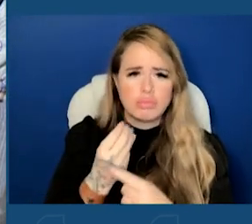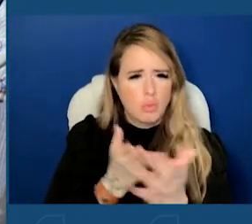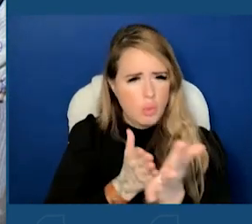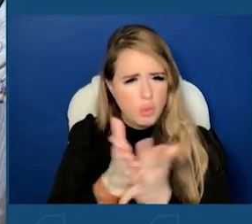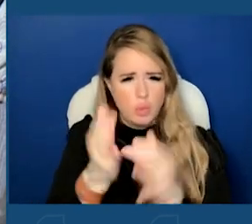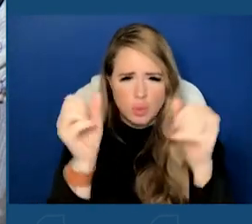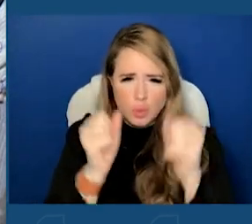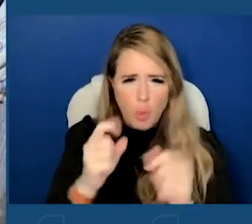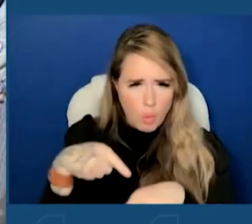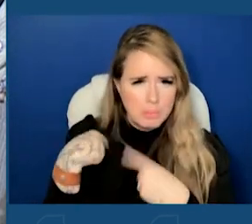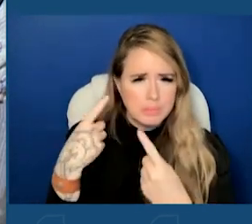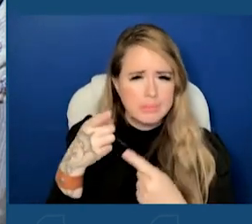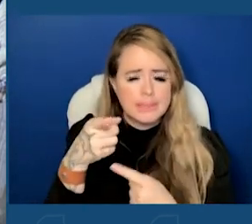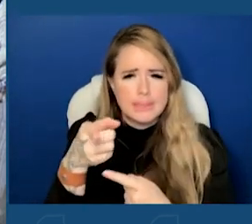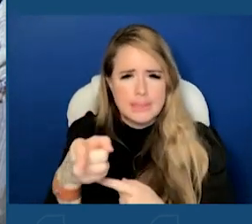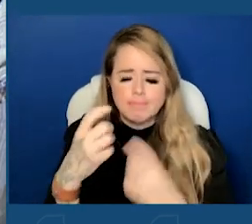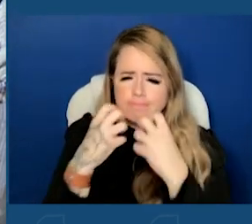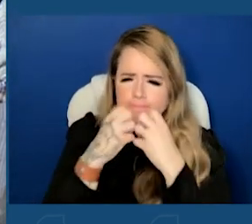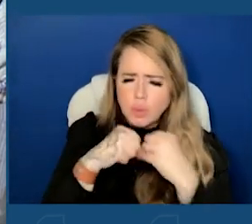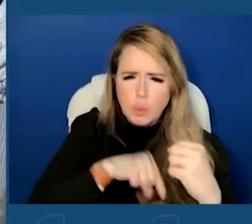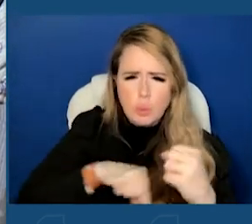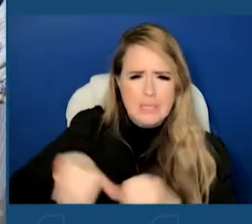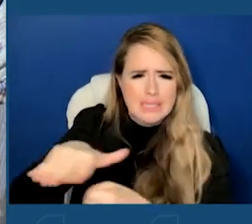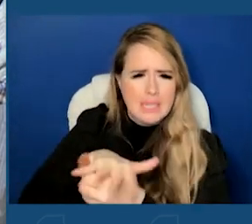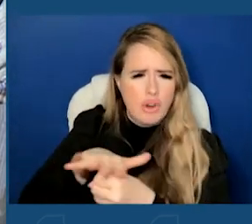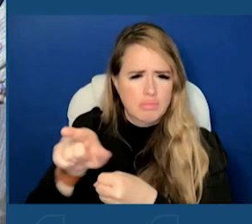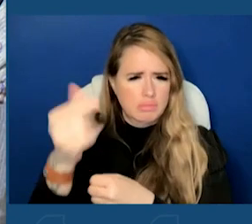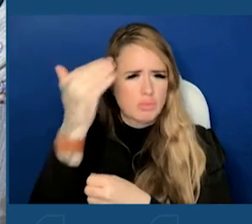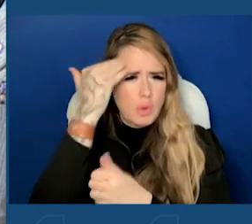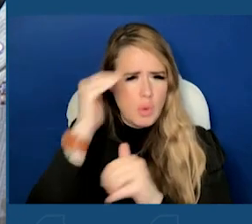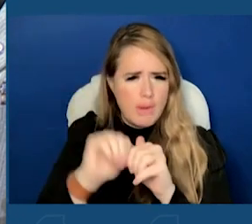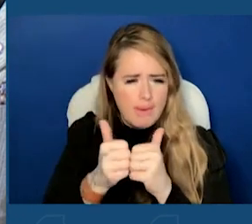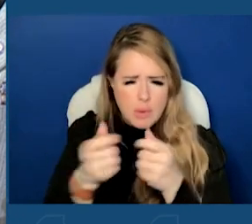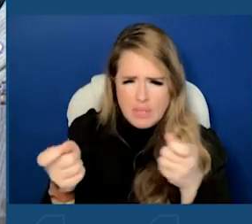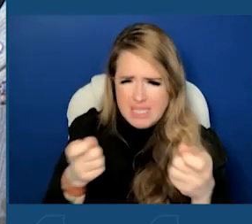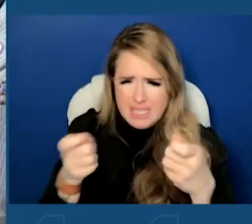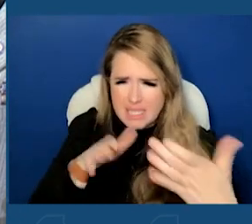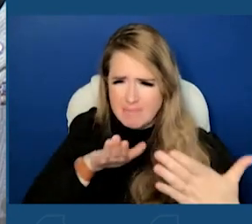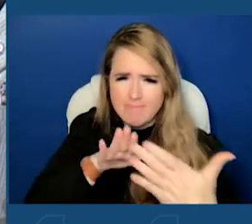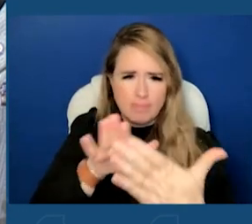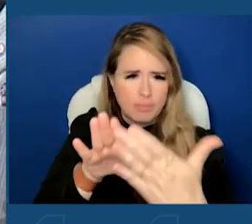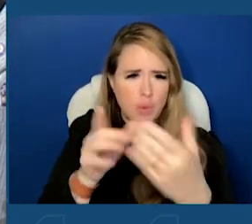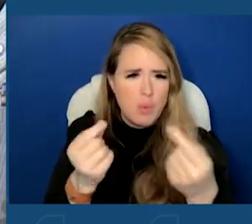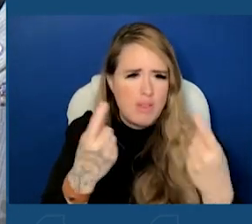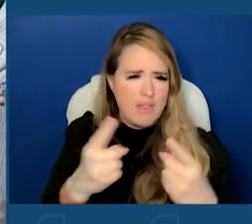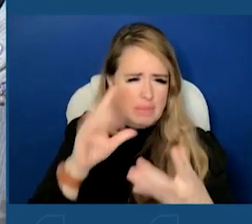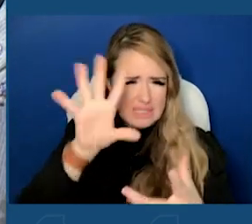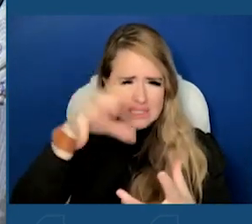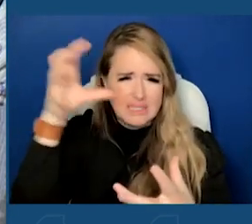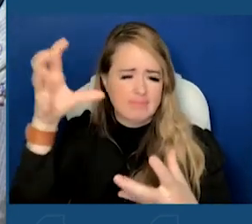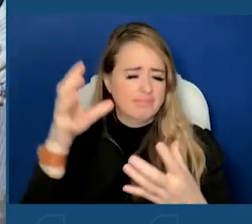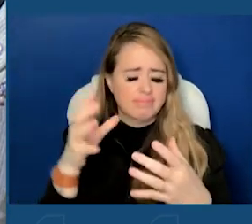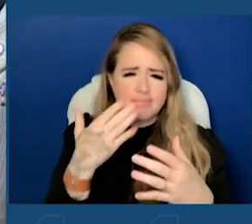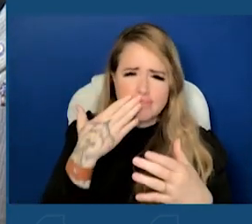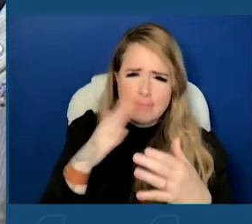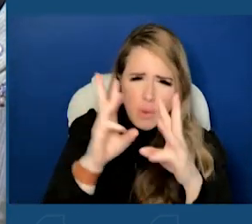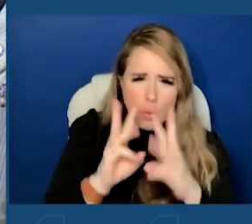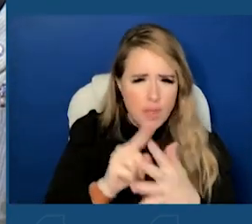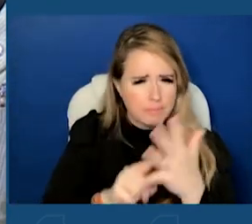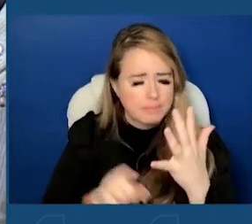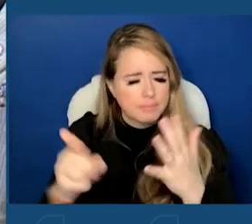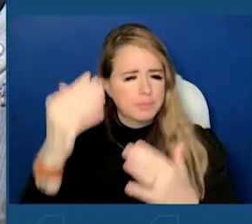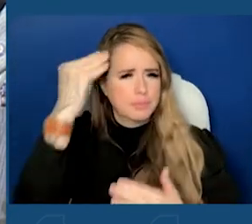his beloved borough of Queens, especially as we deal with the wrath of Mother Nature. So thank you, Borough President Donovan Richards. Our Senator James Sanders,